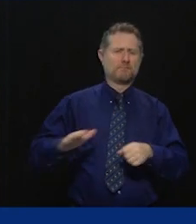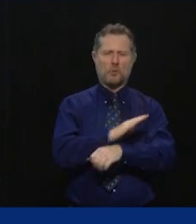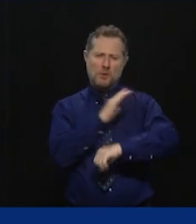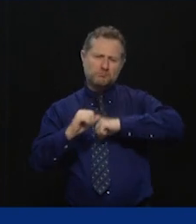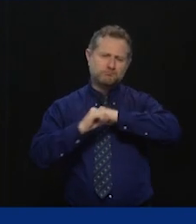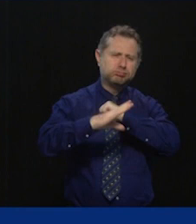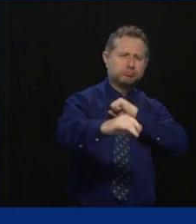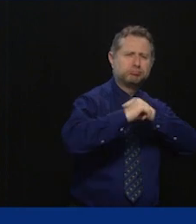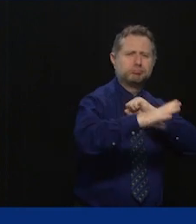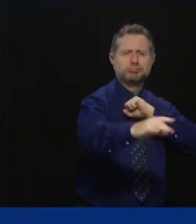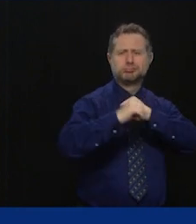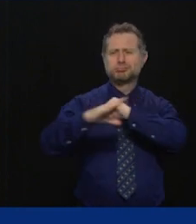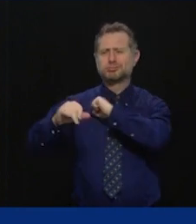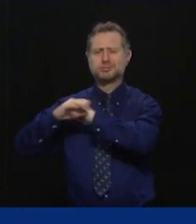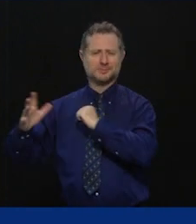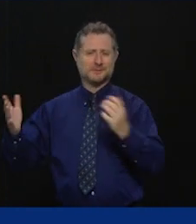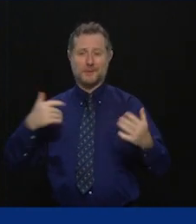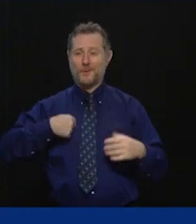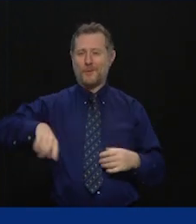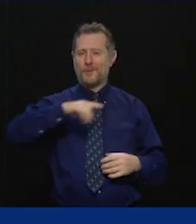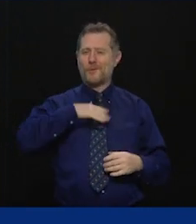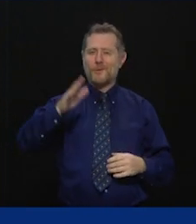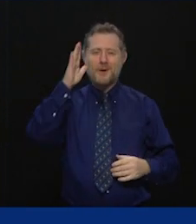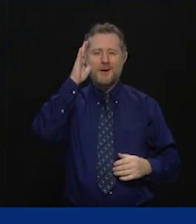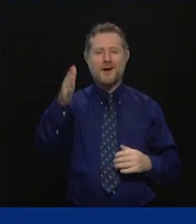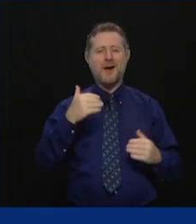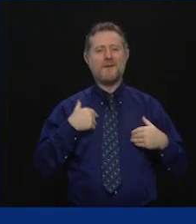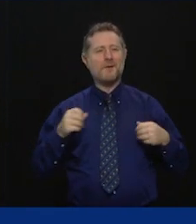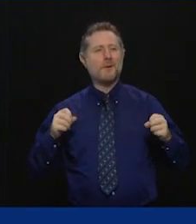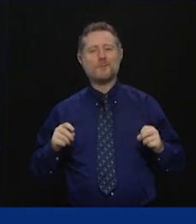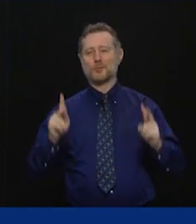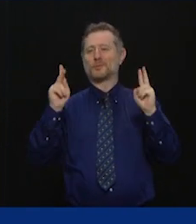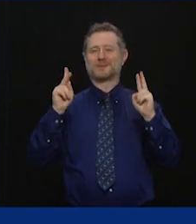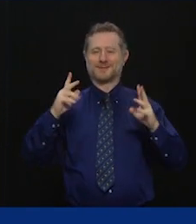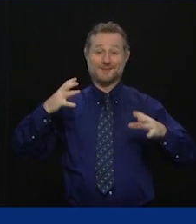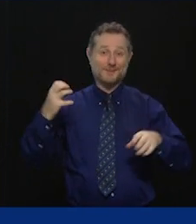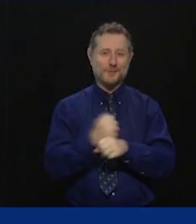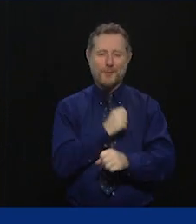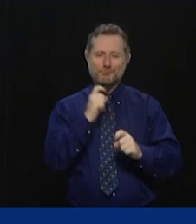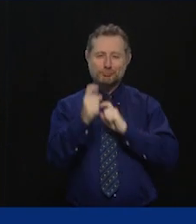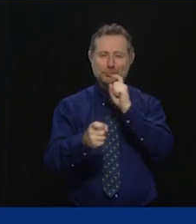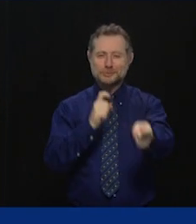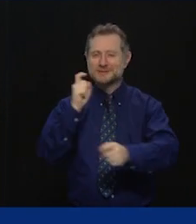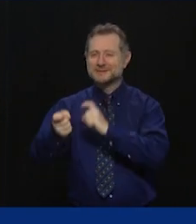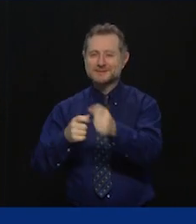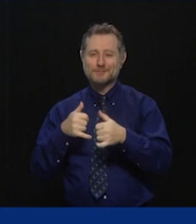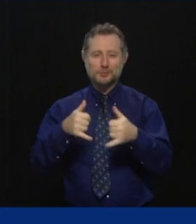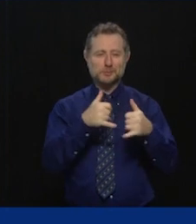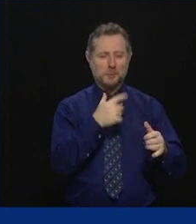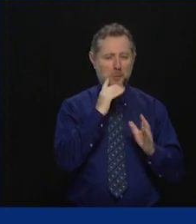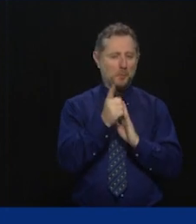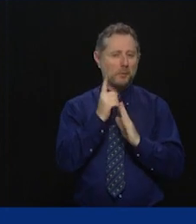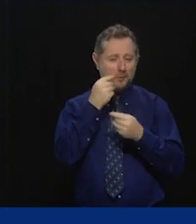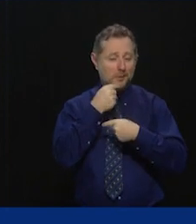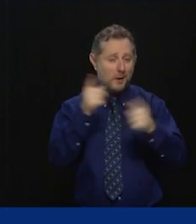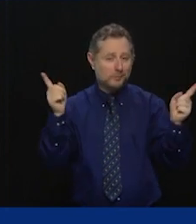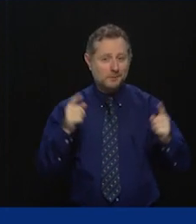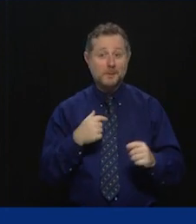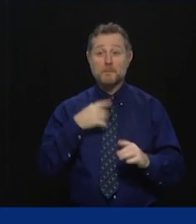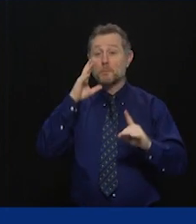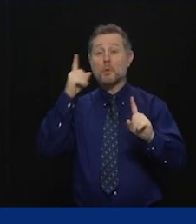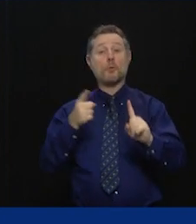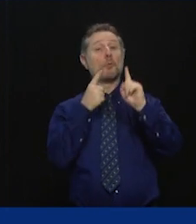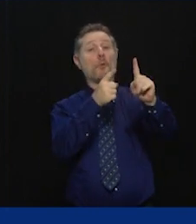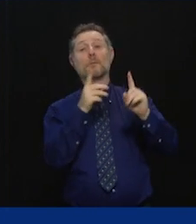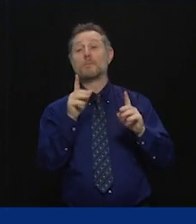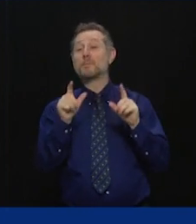sweepstakes program, which I'm going to be talking about momentarily. We're trying to get all people who are unvaccinated right now vaccinated, convince them with